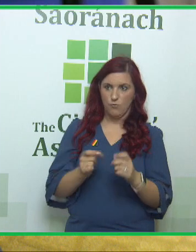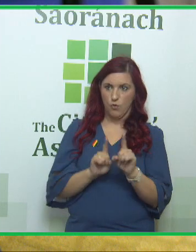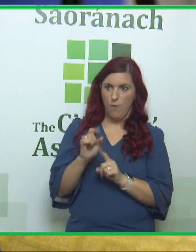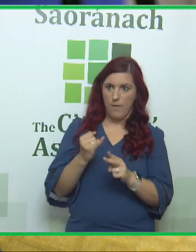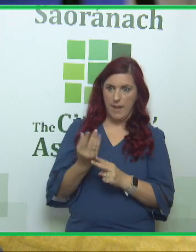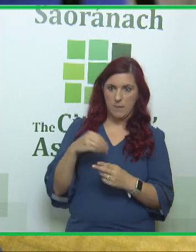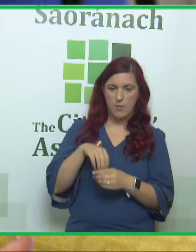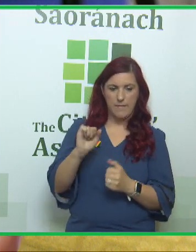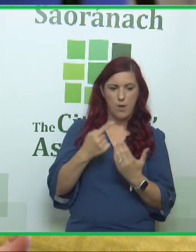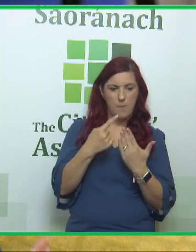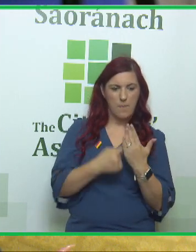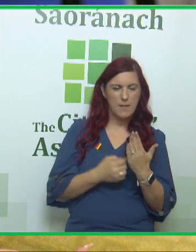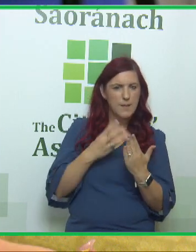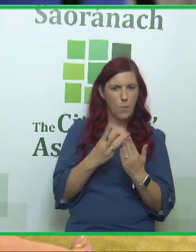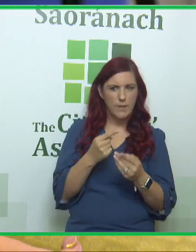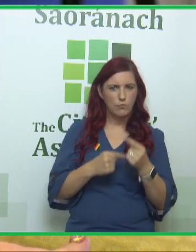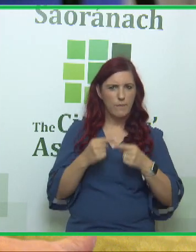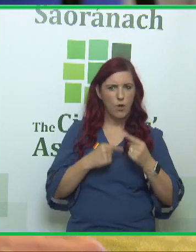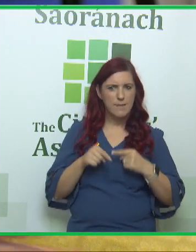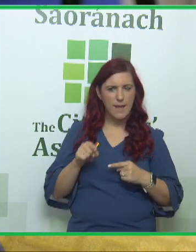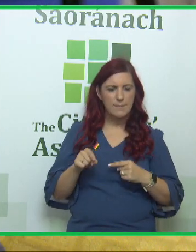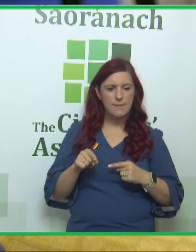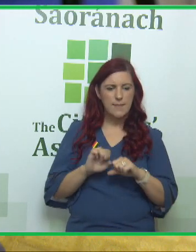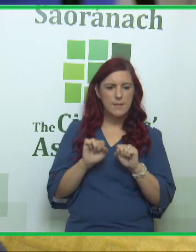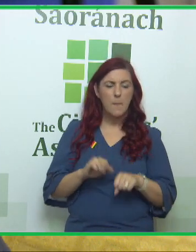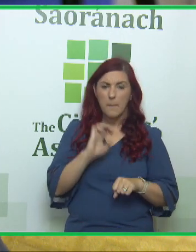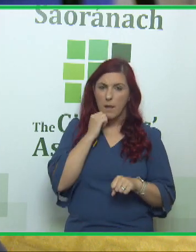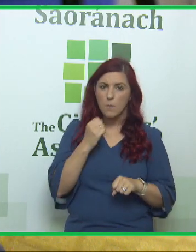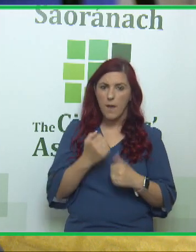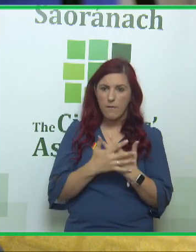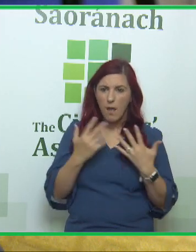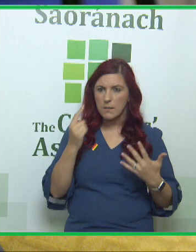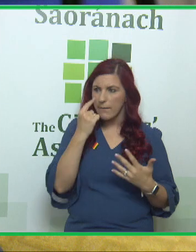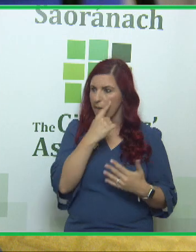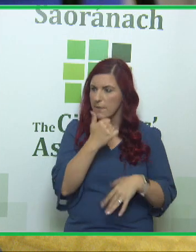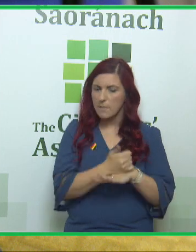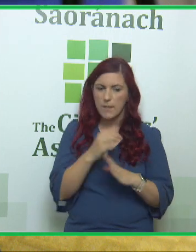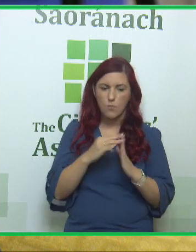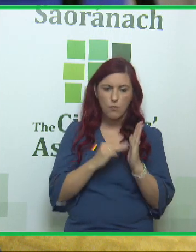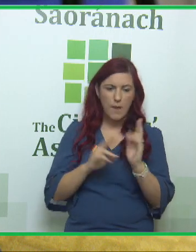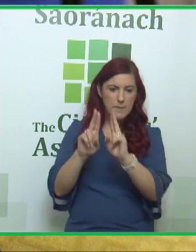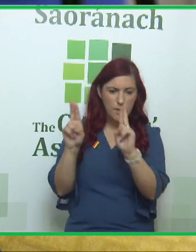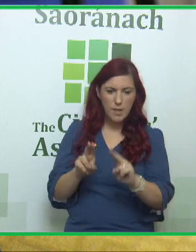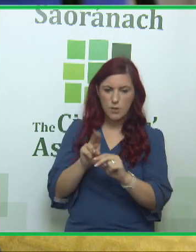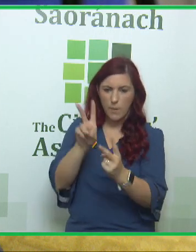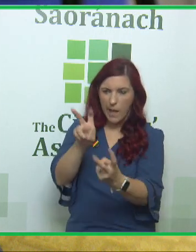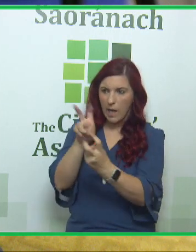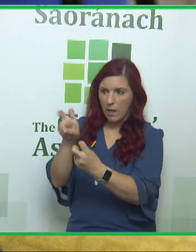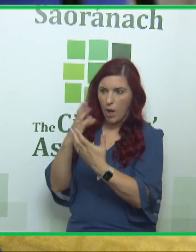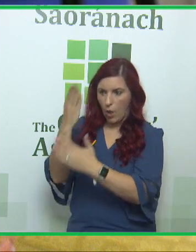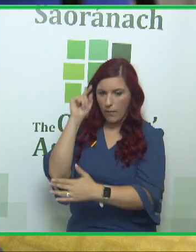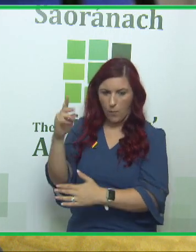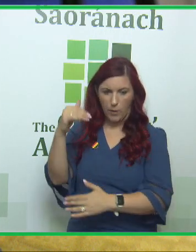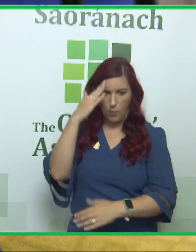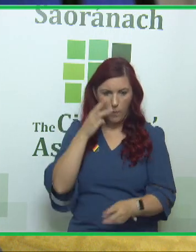to address that. And again, we have several evidence-based programs internationally that we know work in